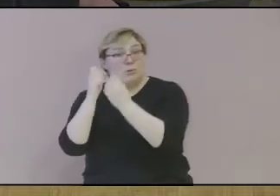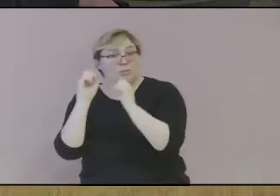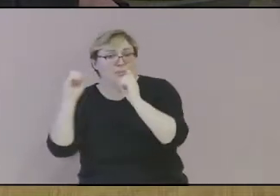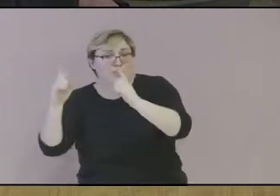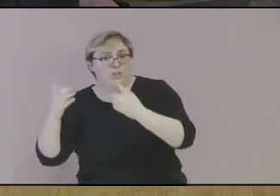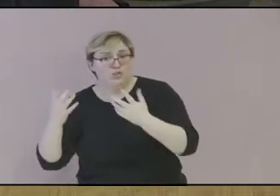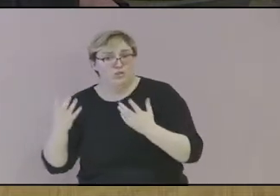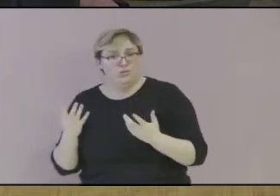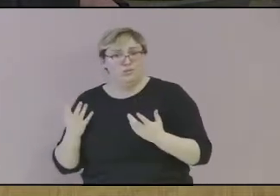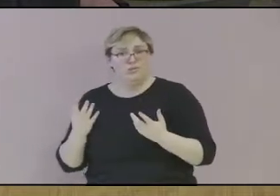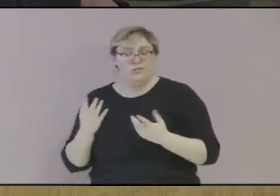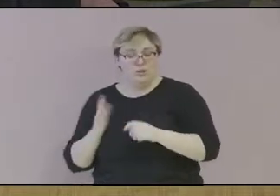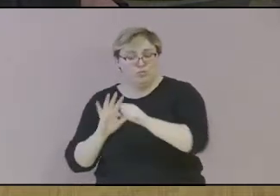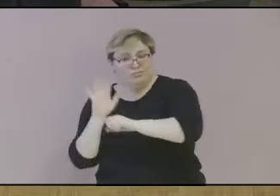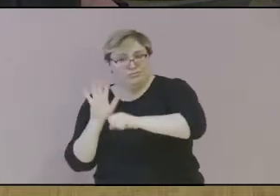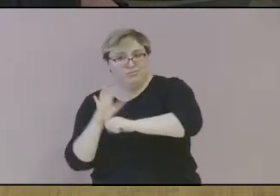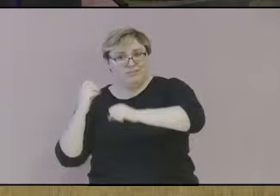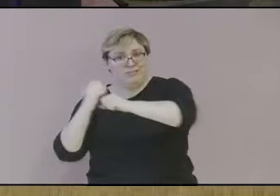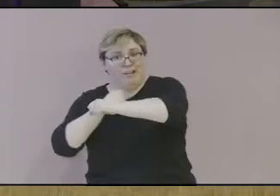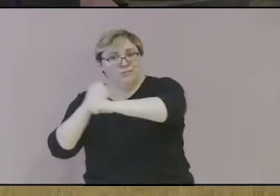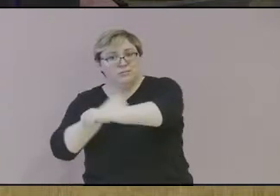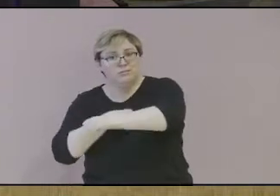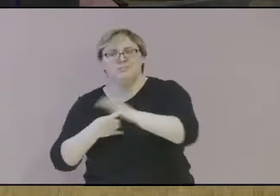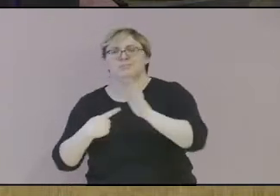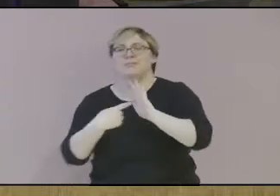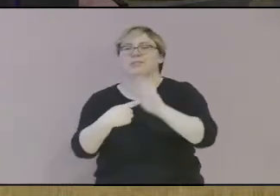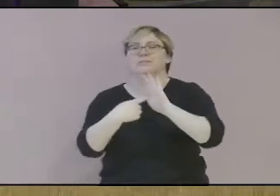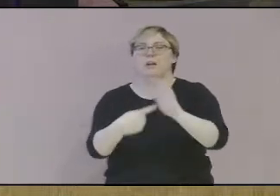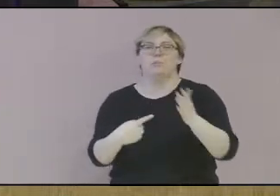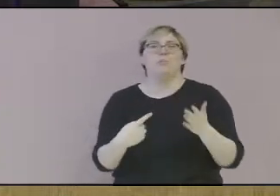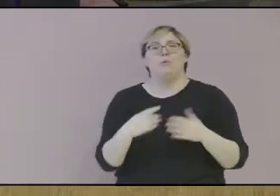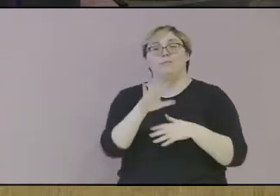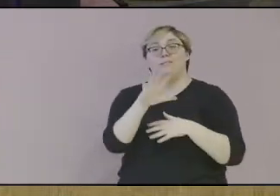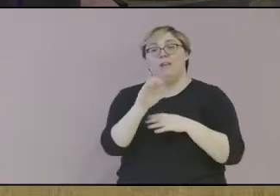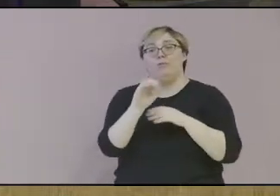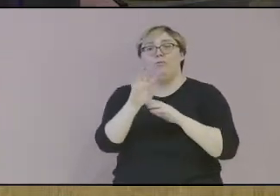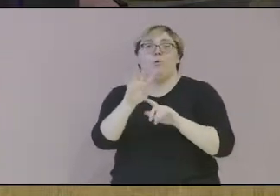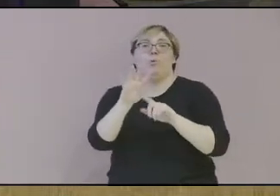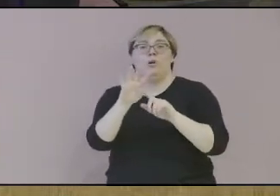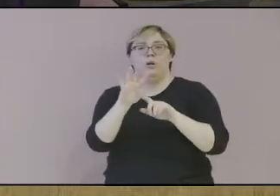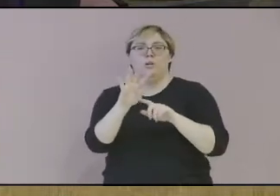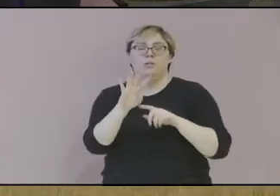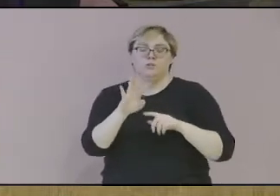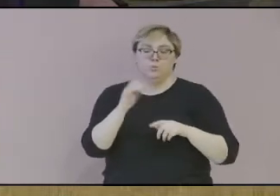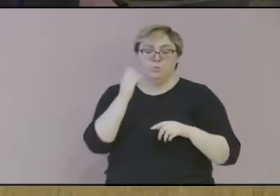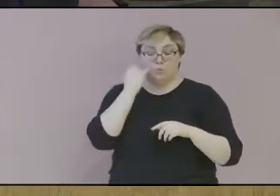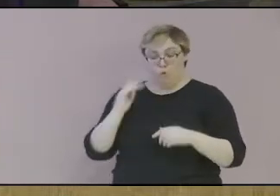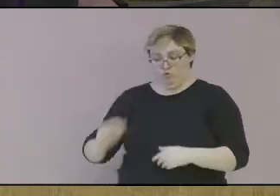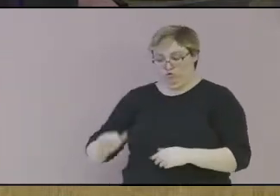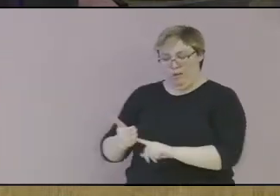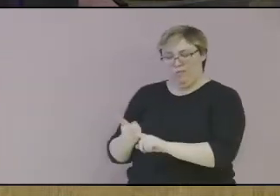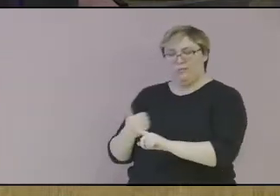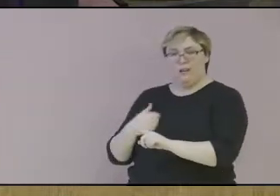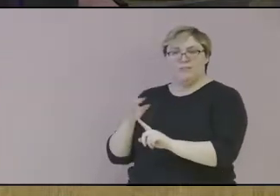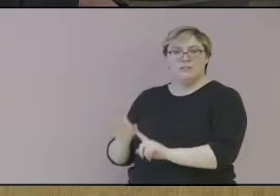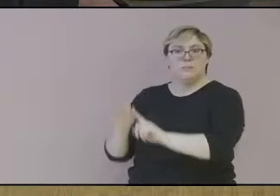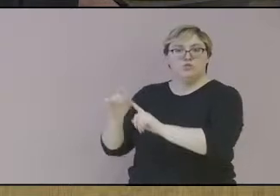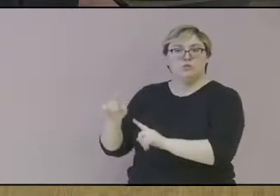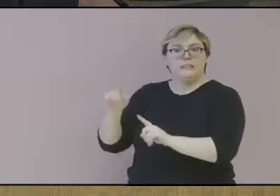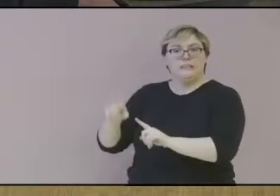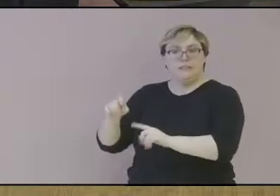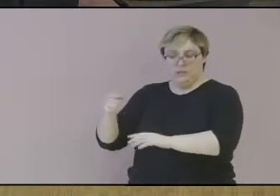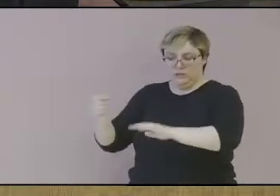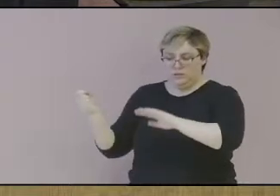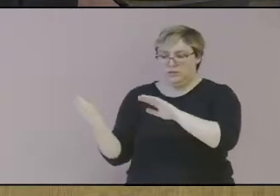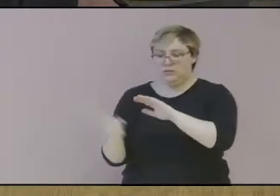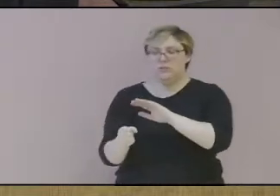for instance, 504s, which are our laws regarding like accommodations in classrooms, have been around decades, but without agency oversight, what's